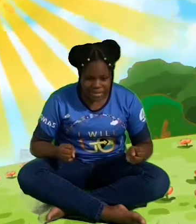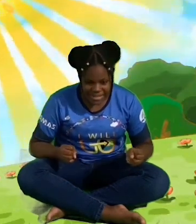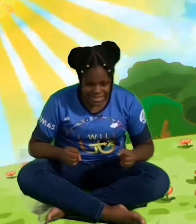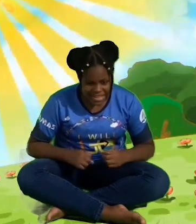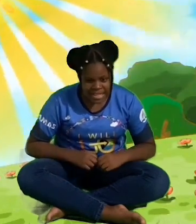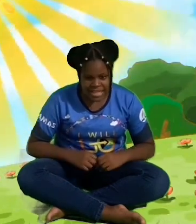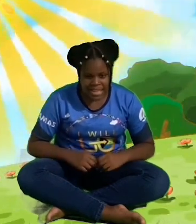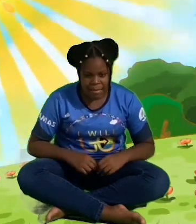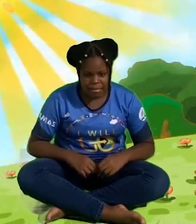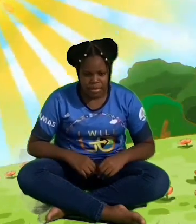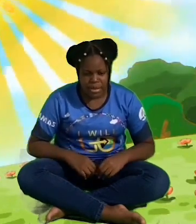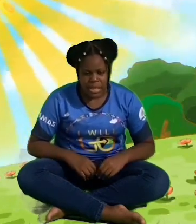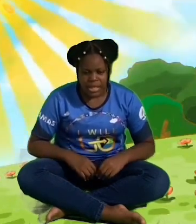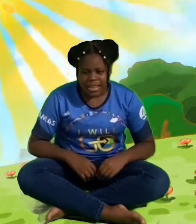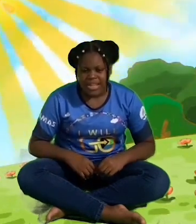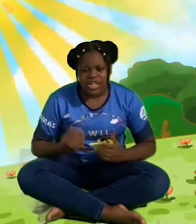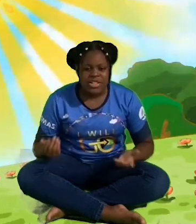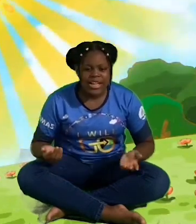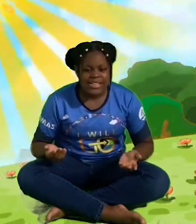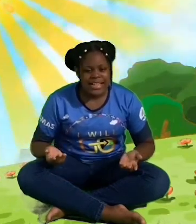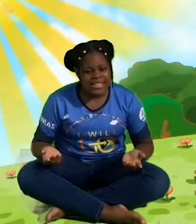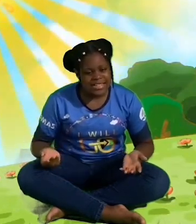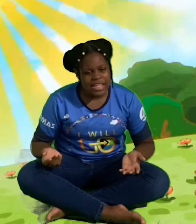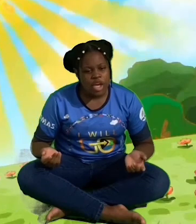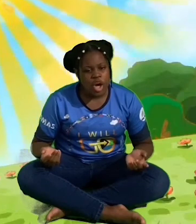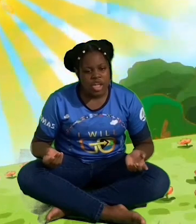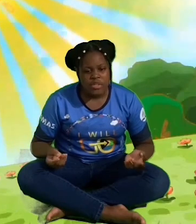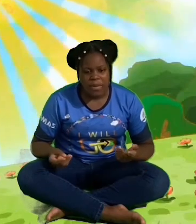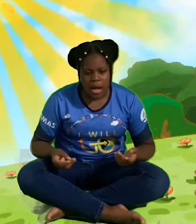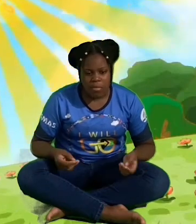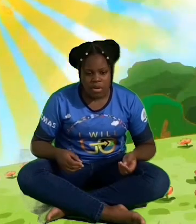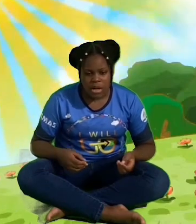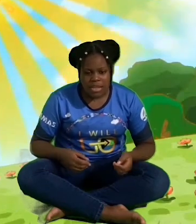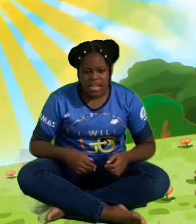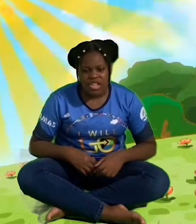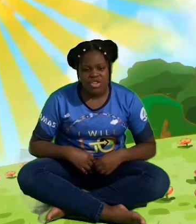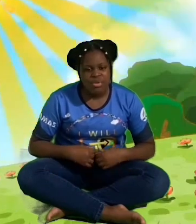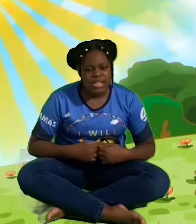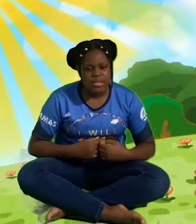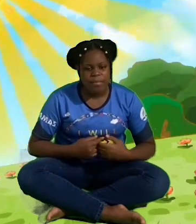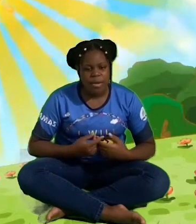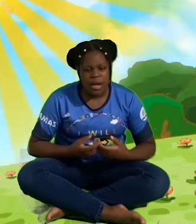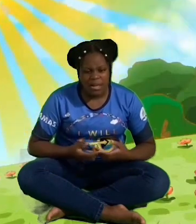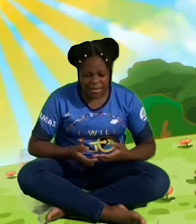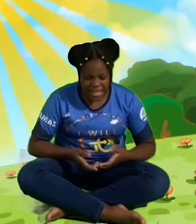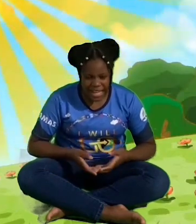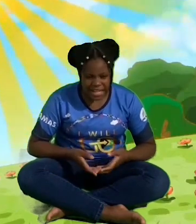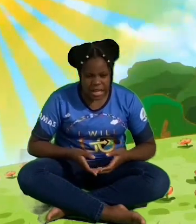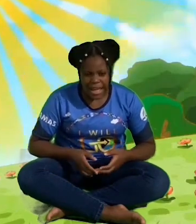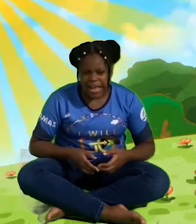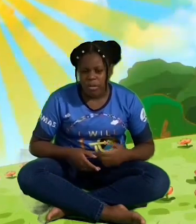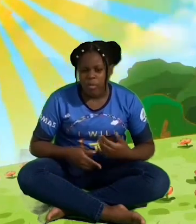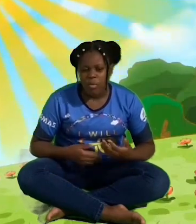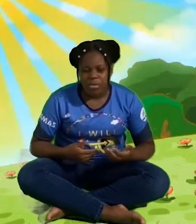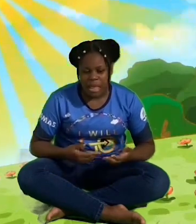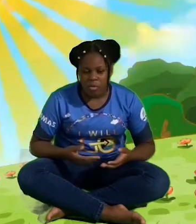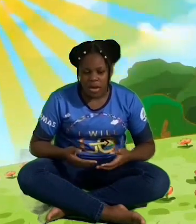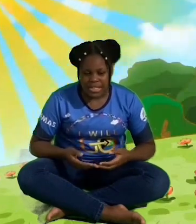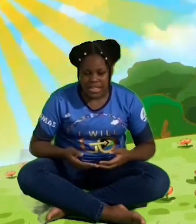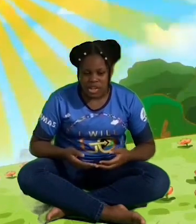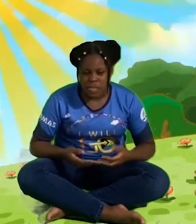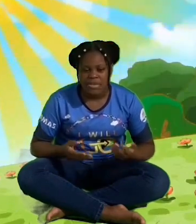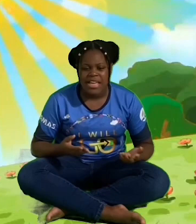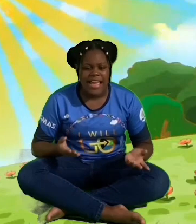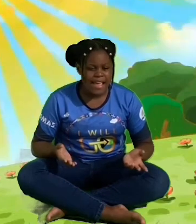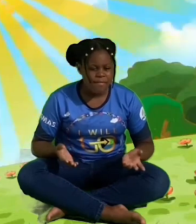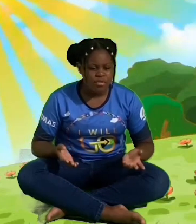beautiful place in camp. The Israelites had seen God's power. They knew his plan and they